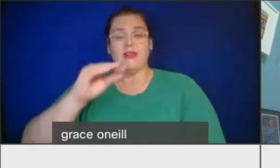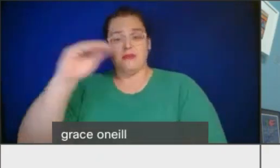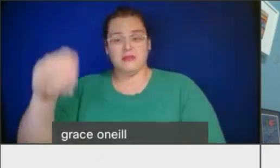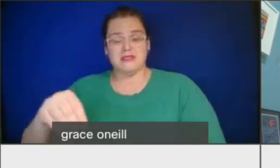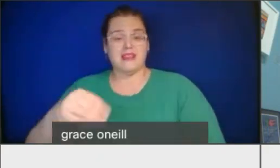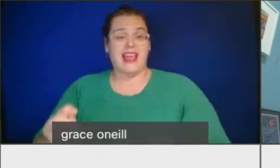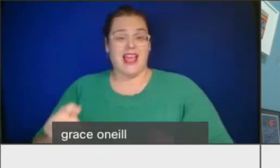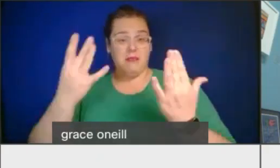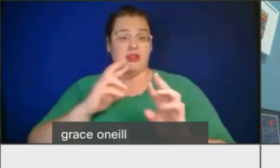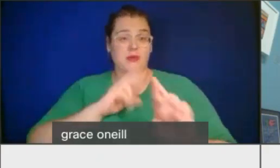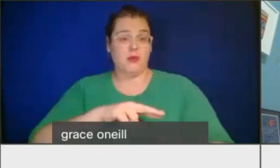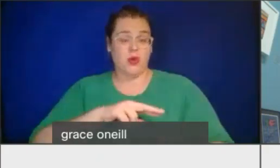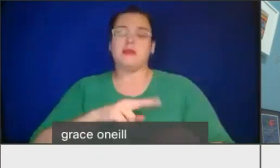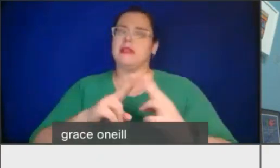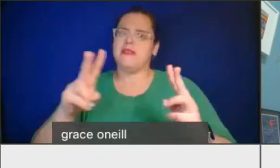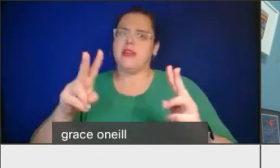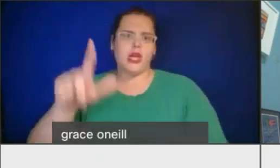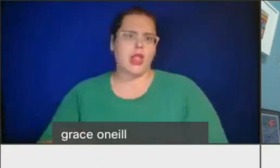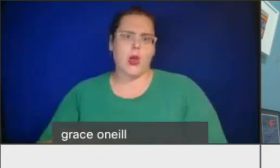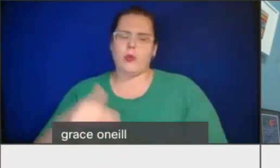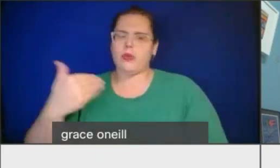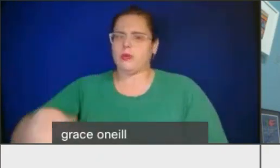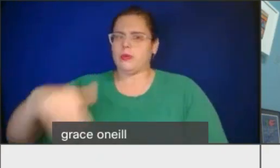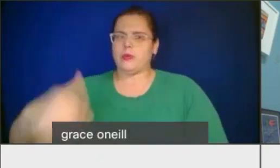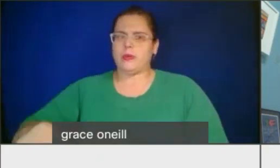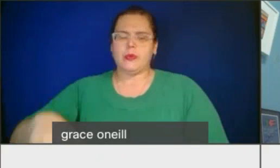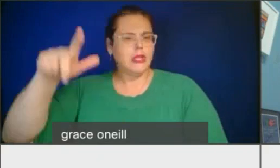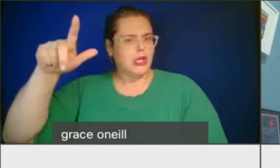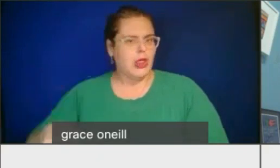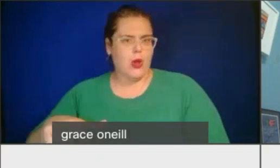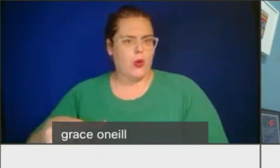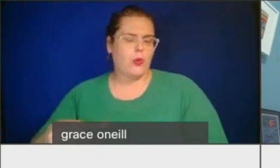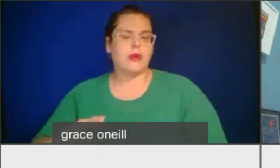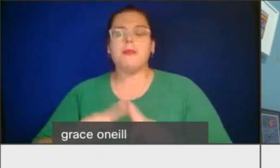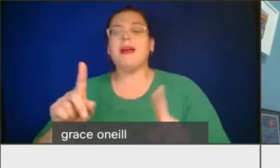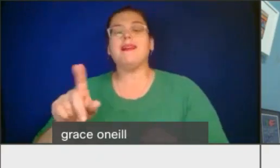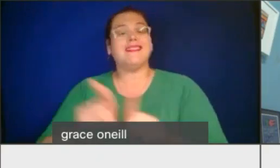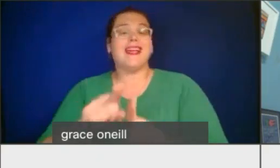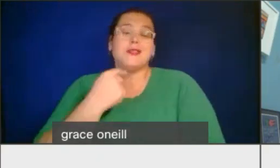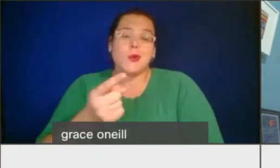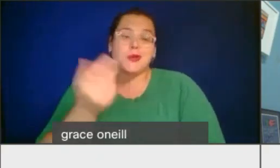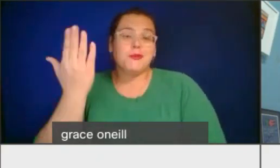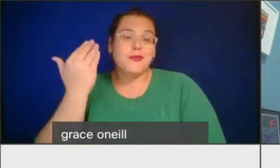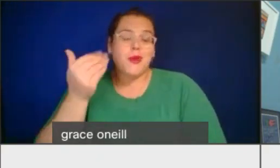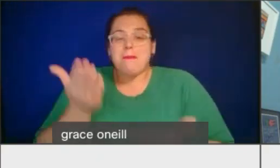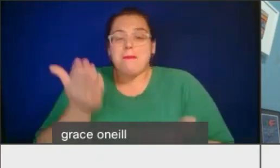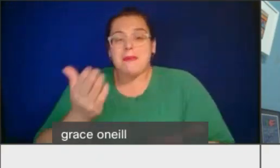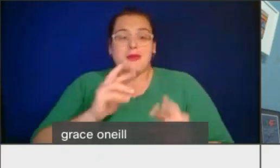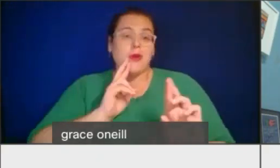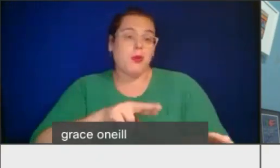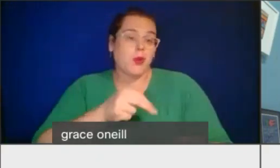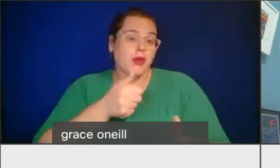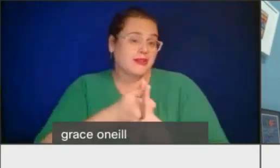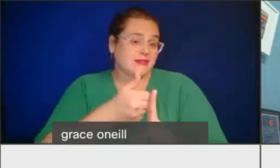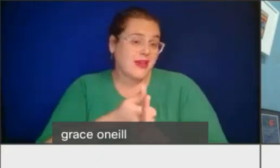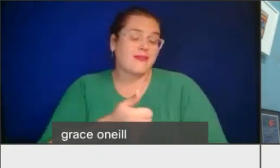is extremely low. But like I say, that could be the reporting, and this is why you've been getting a